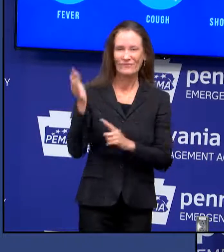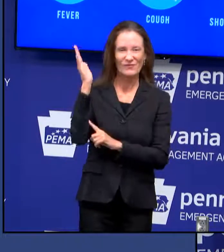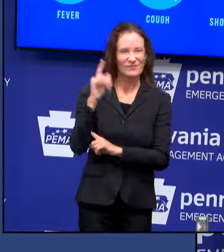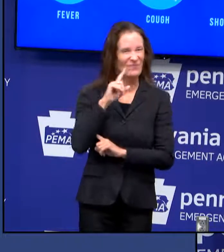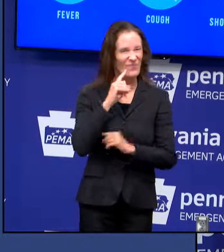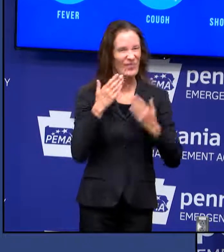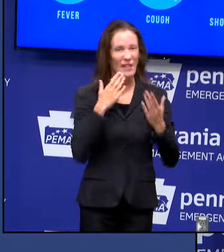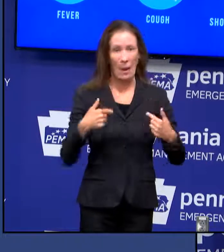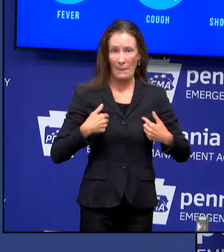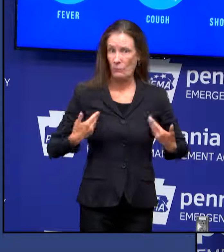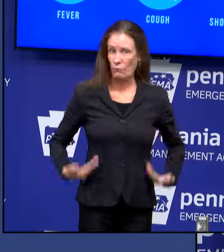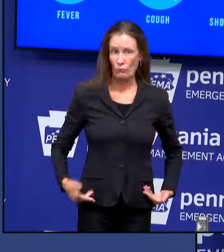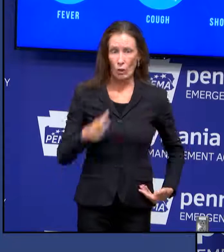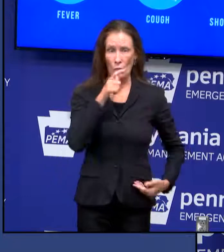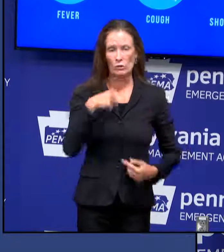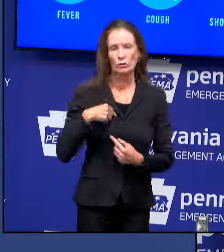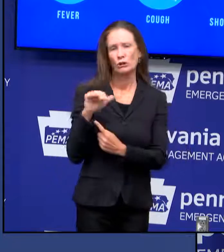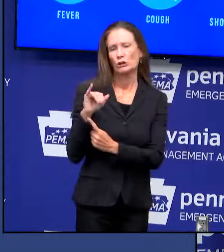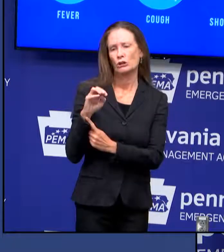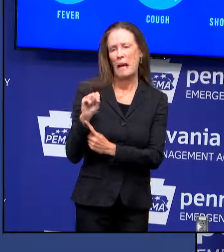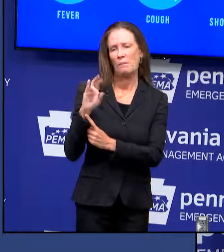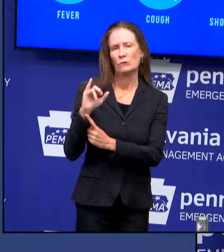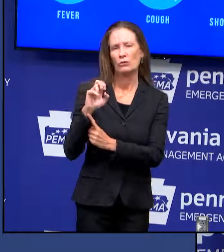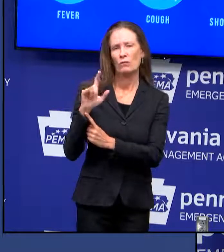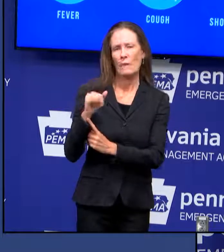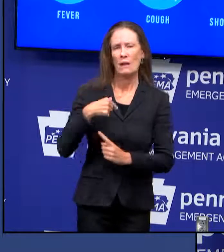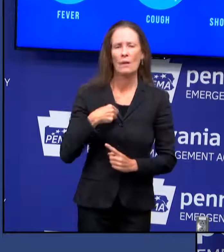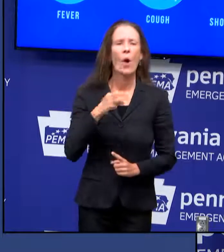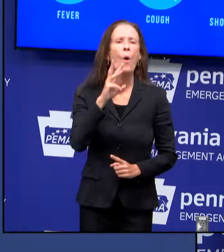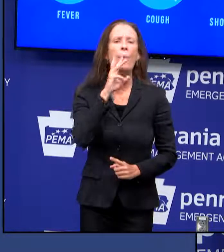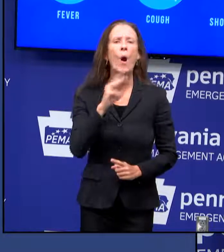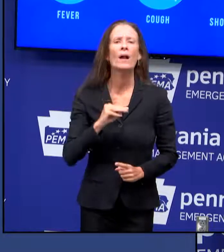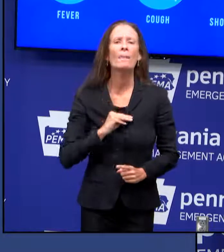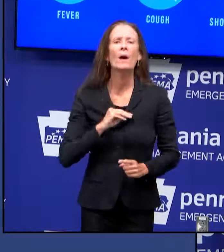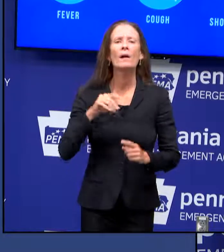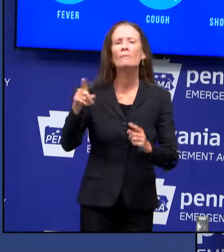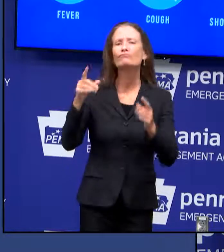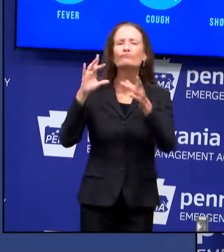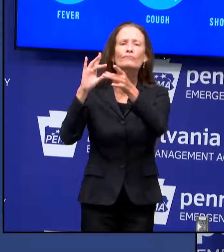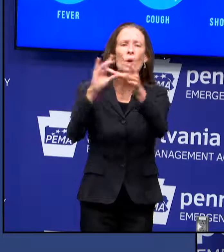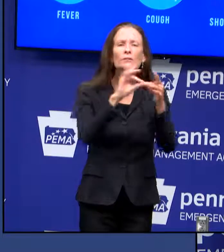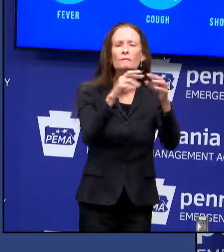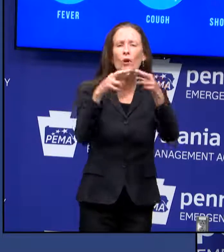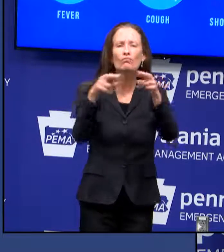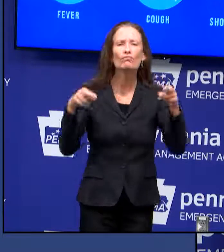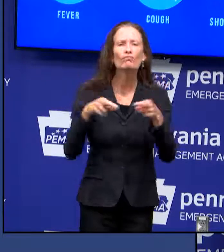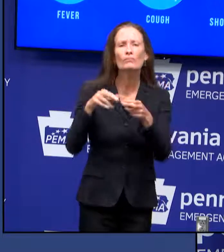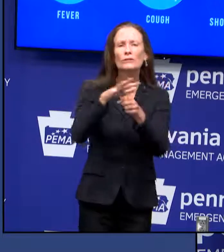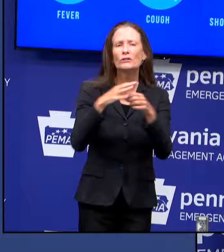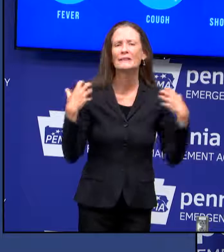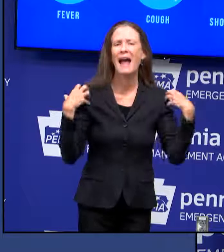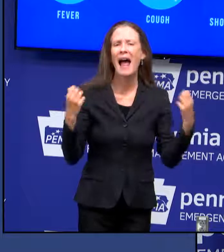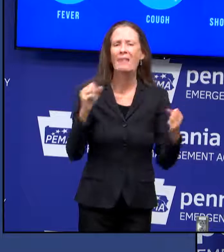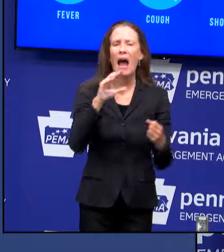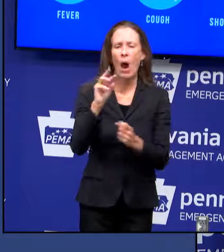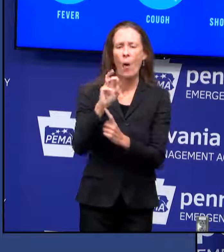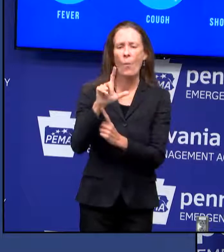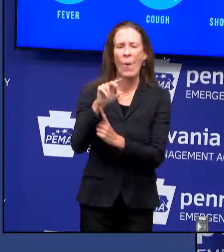I'm a Walmart associate, Regional Health and Wellness Director of Operations. As most of you know, Walmart,